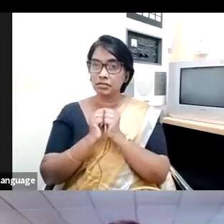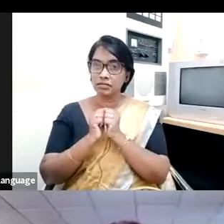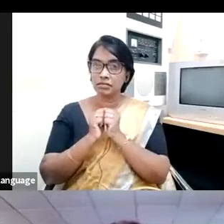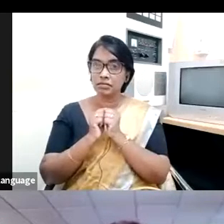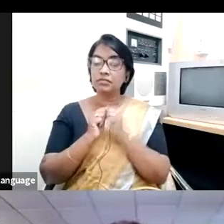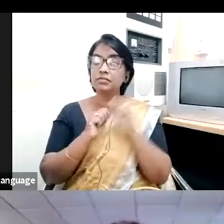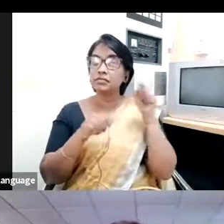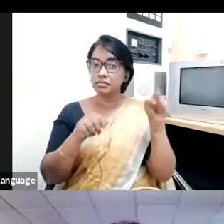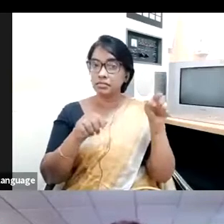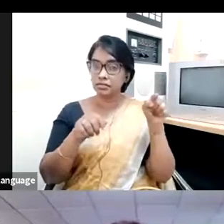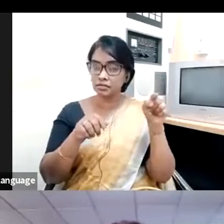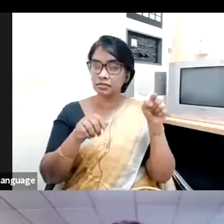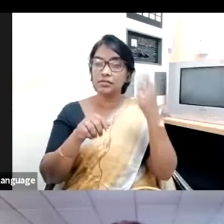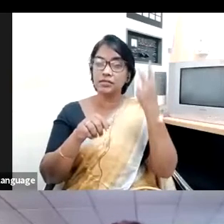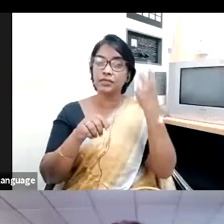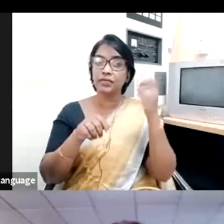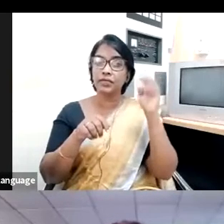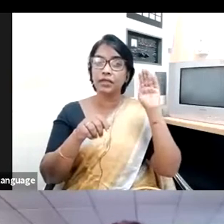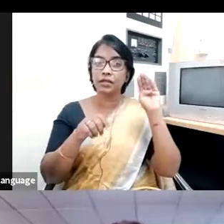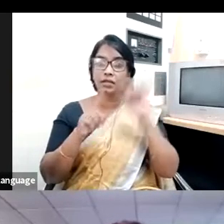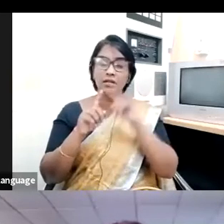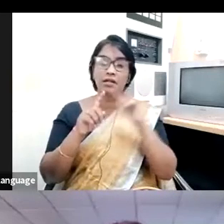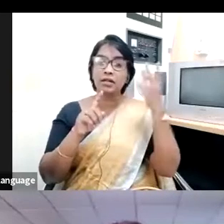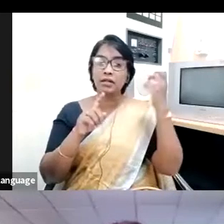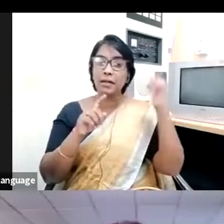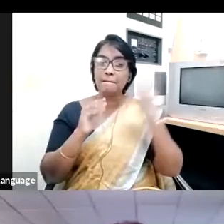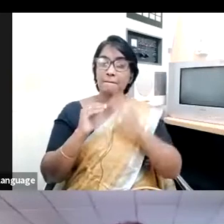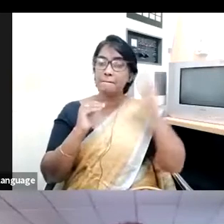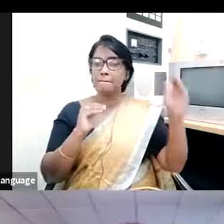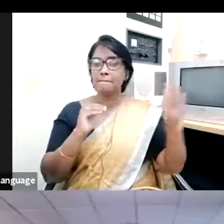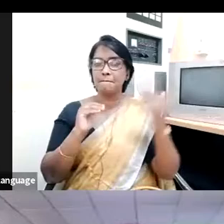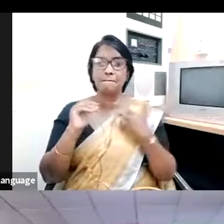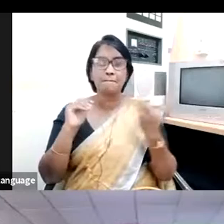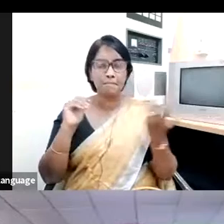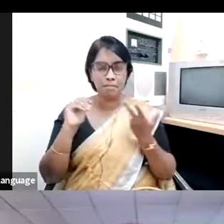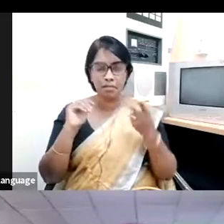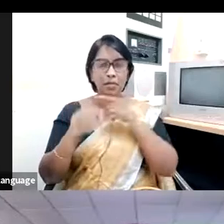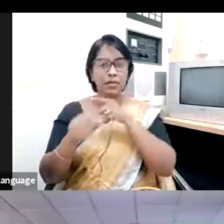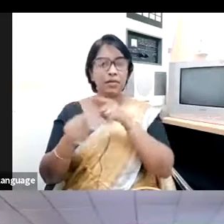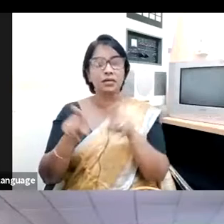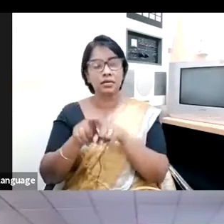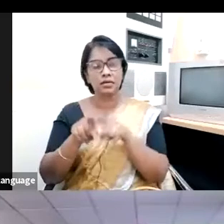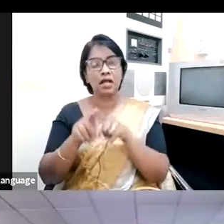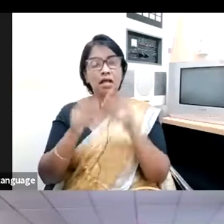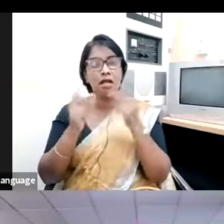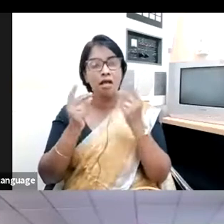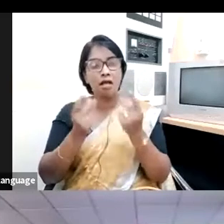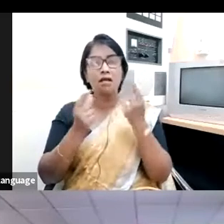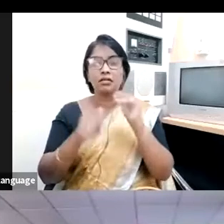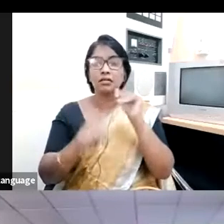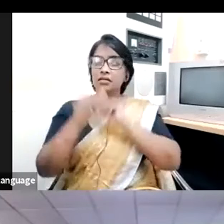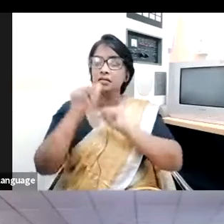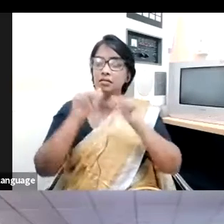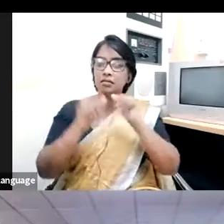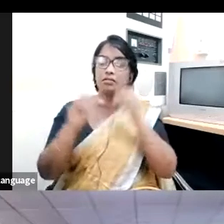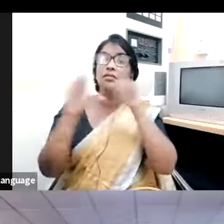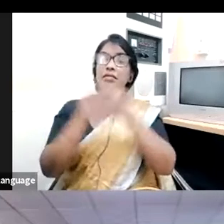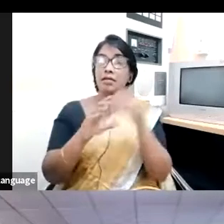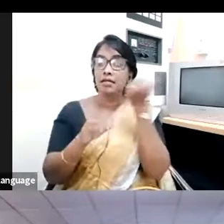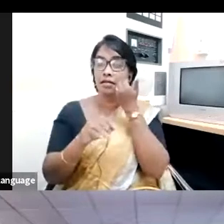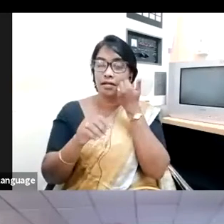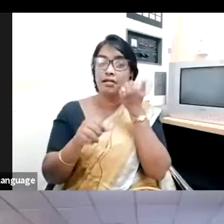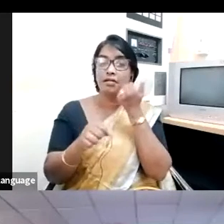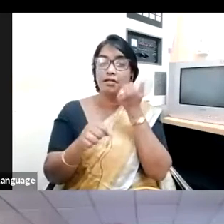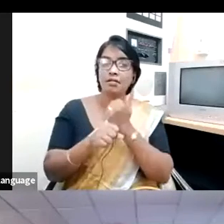2060. It's a bit like the patient in the emergency room. These patients are all going to die. Okay, Bhatia, what is your